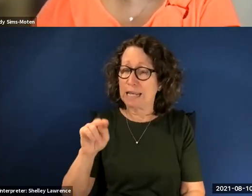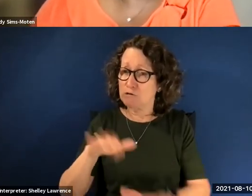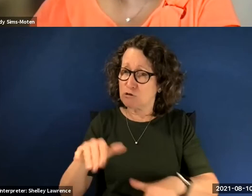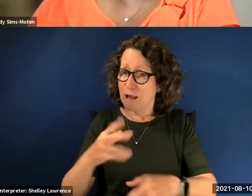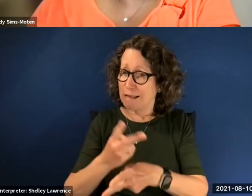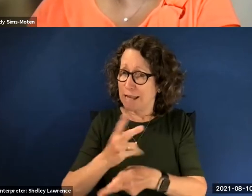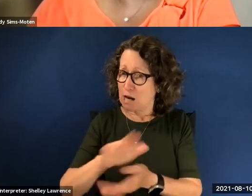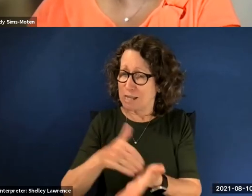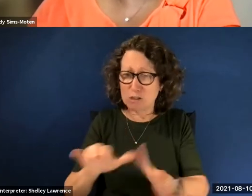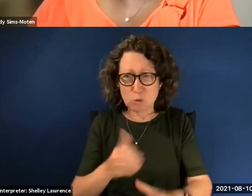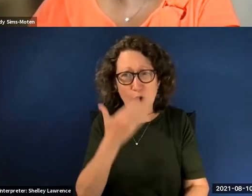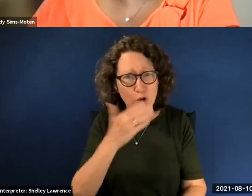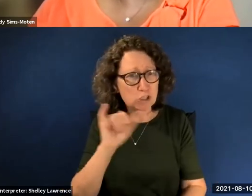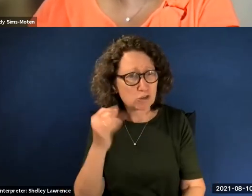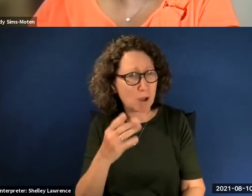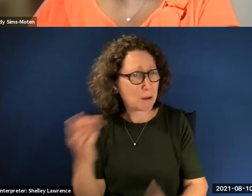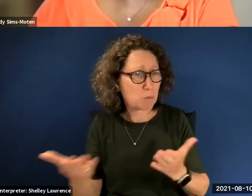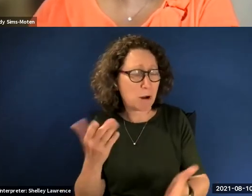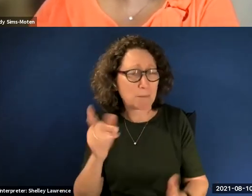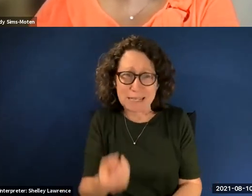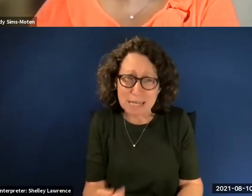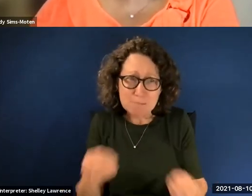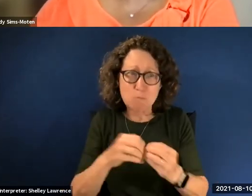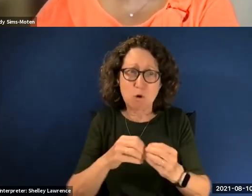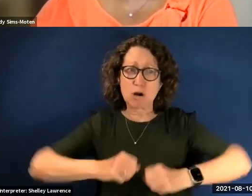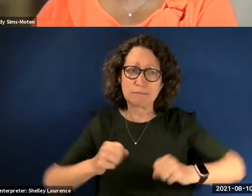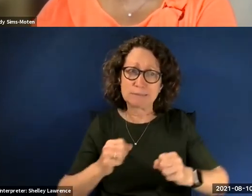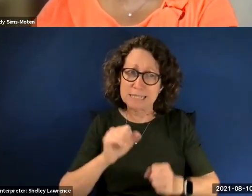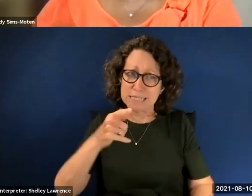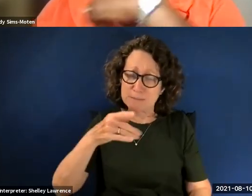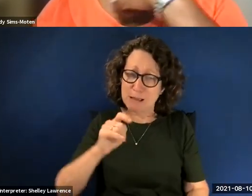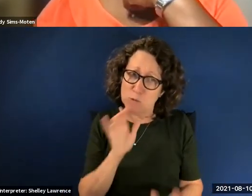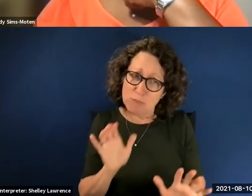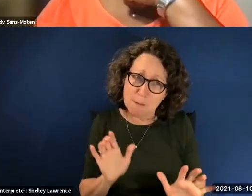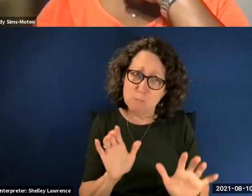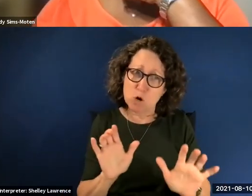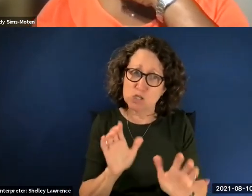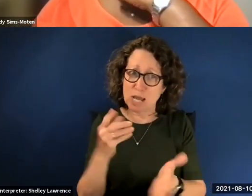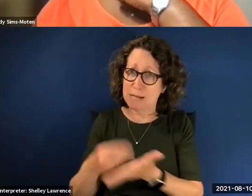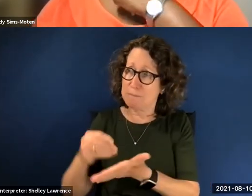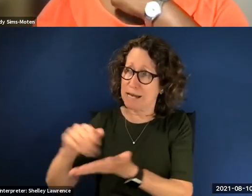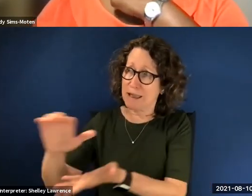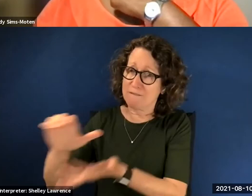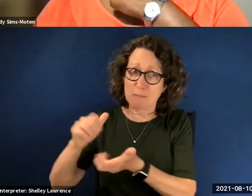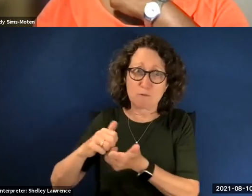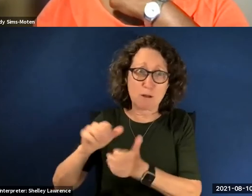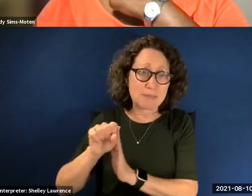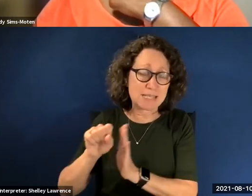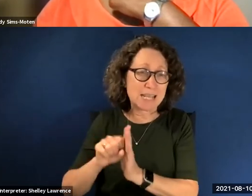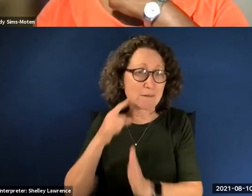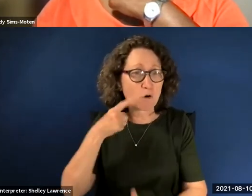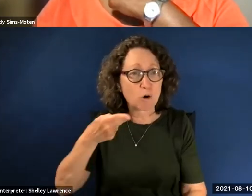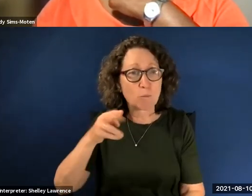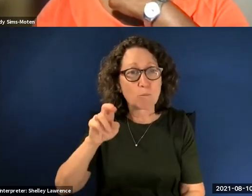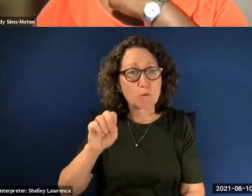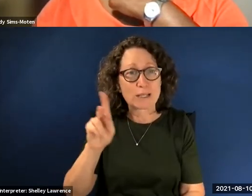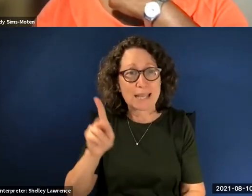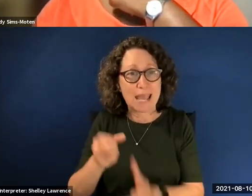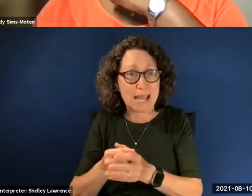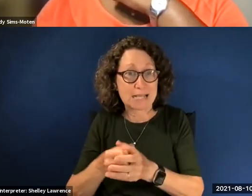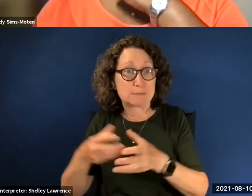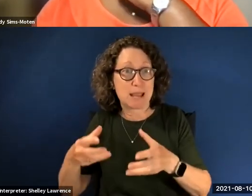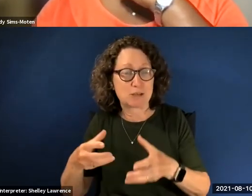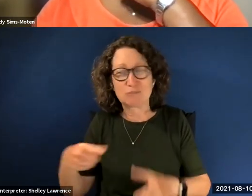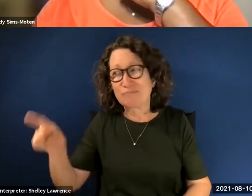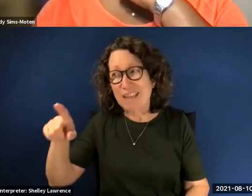job with their center and will probably need more space with the push and money available from the state for pre-K expansion.